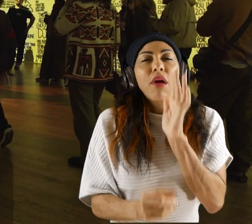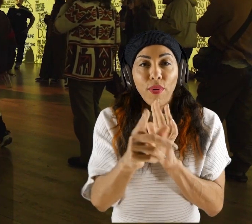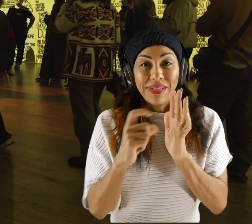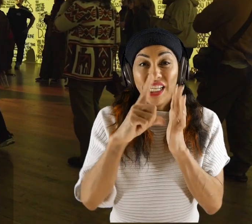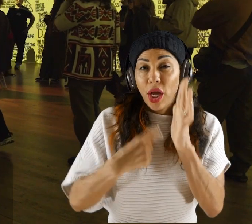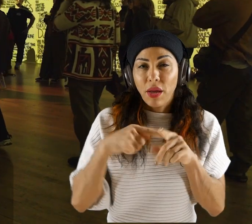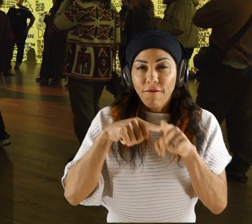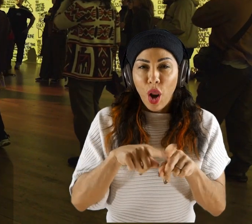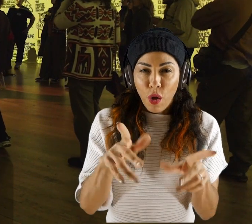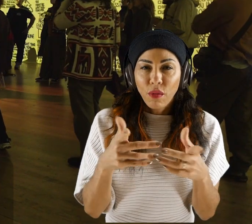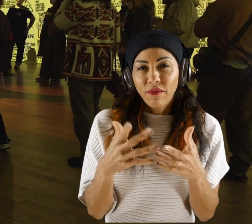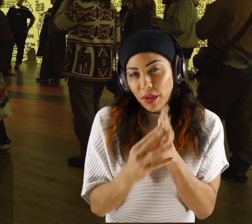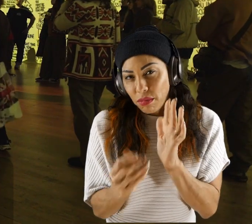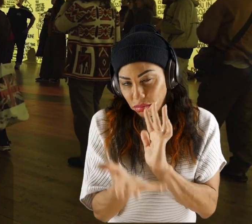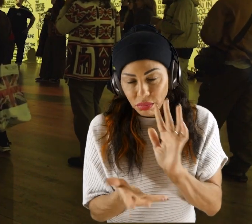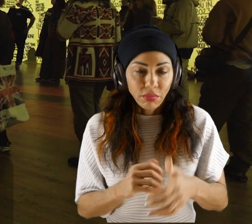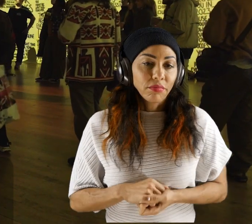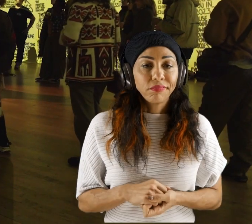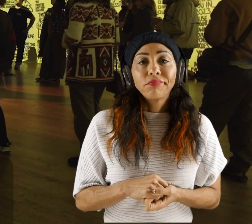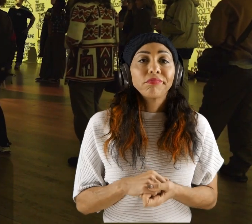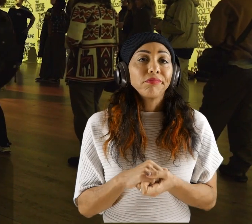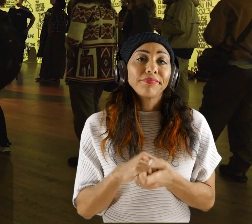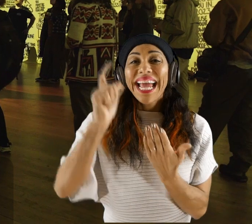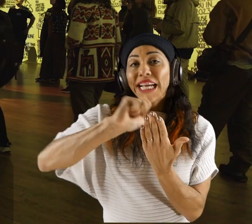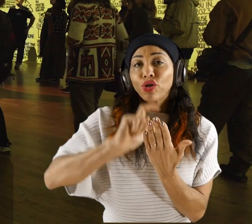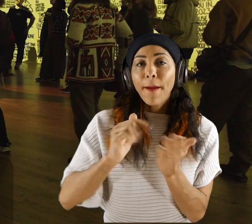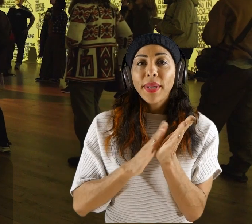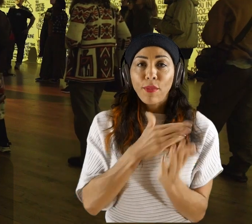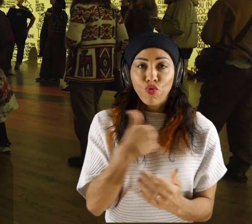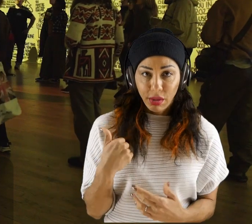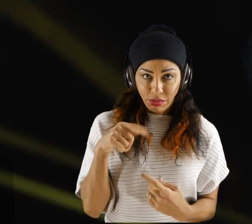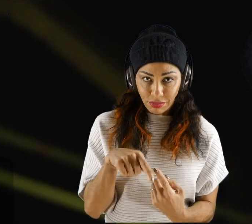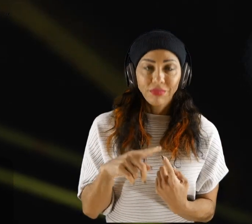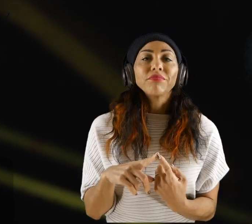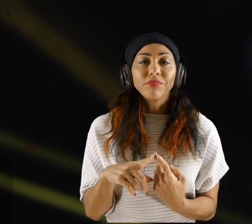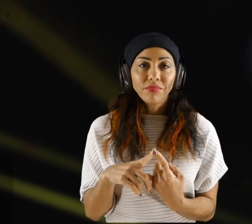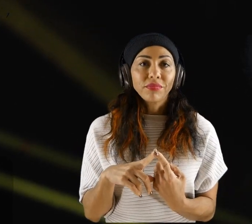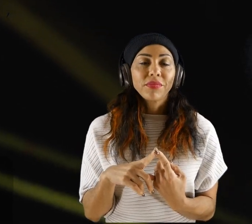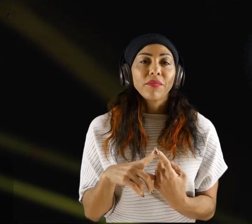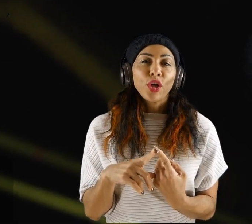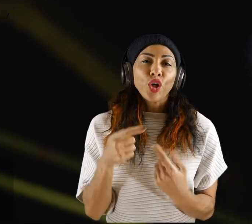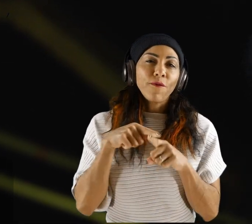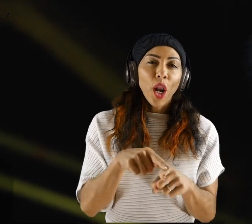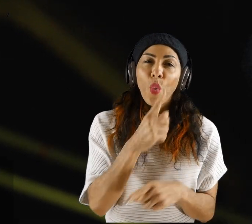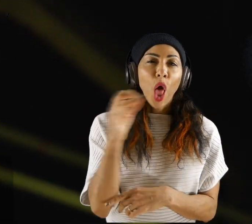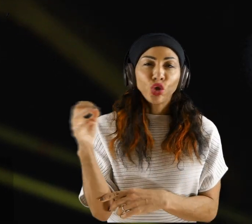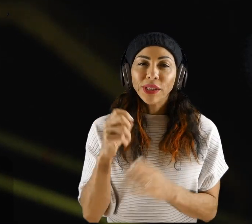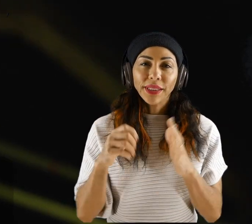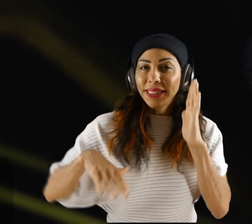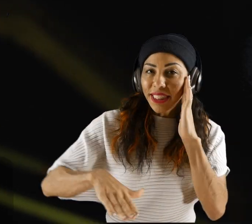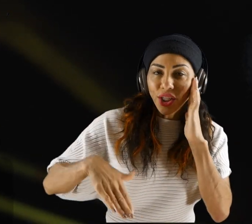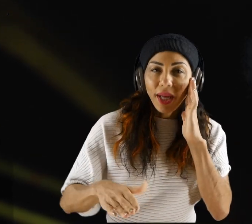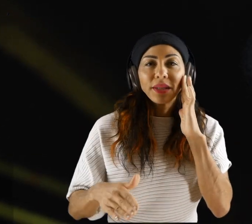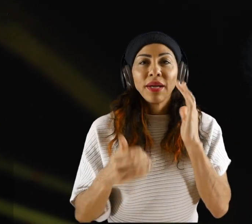If you open the Instagram on Monday morning and you follow 100 DJs, everyone's sharing clips from the gig, clips from the gig.